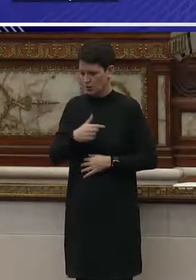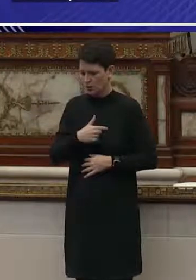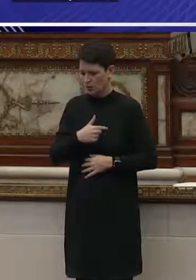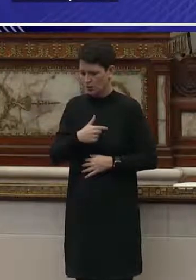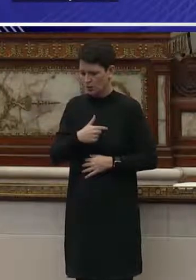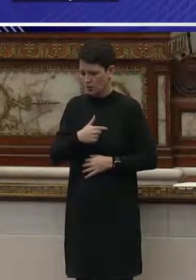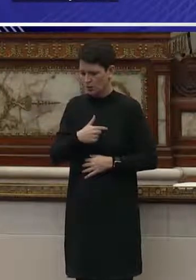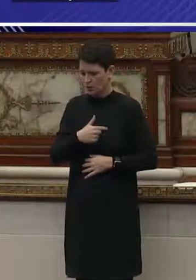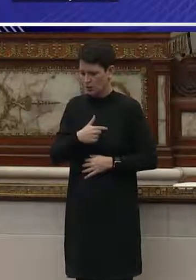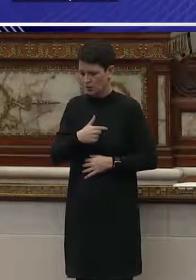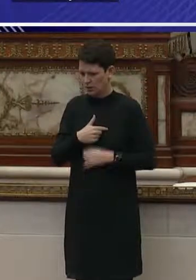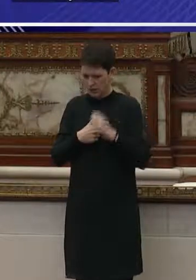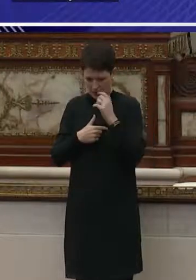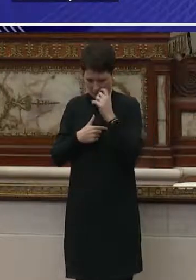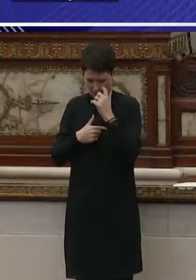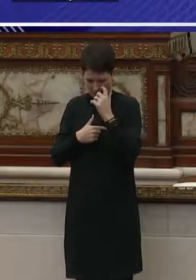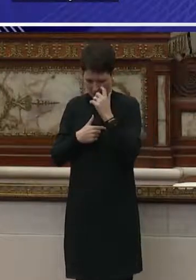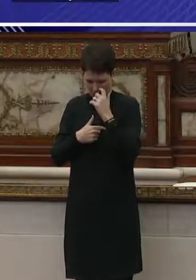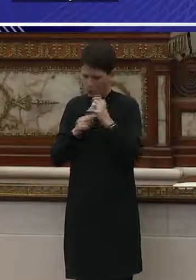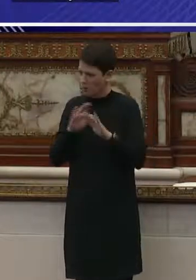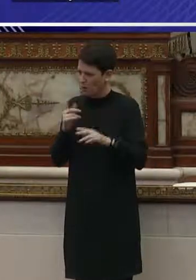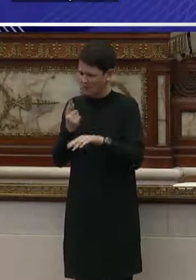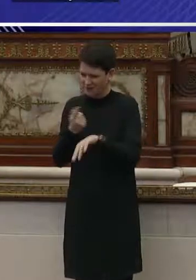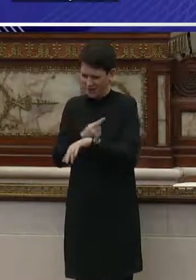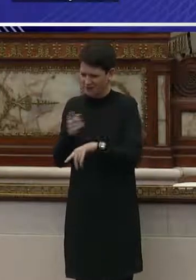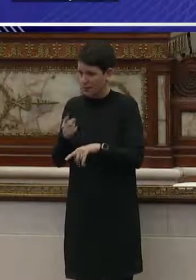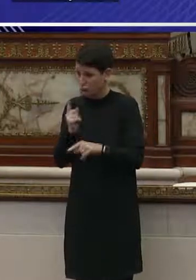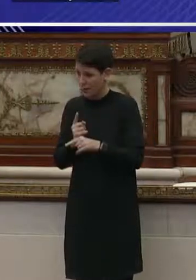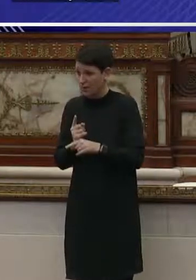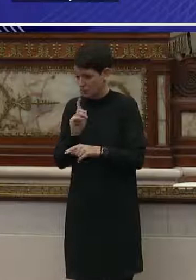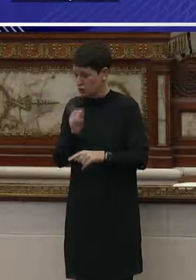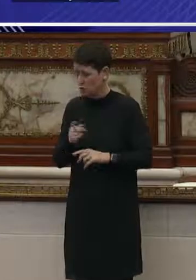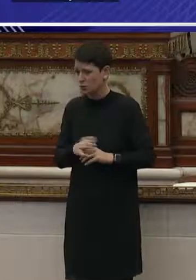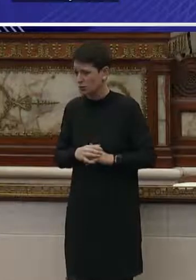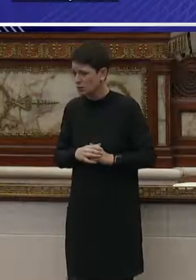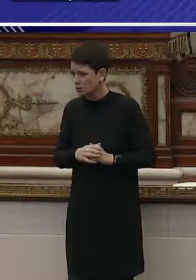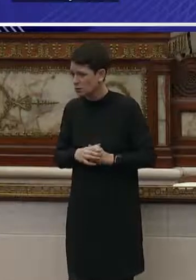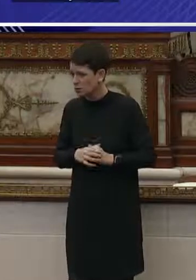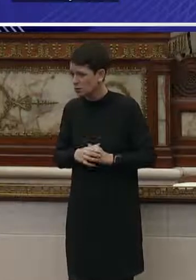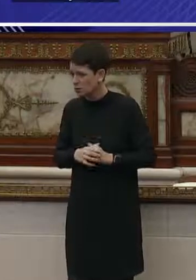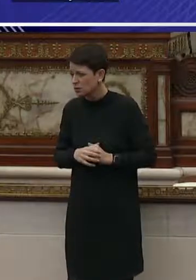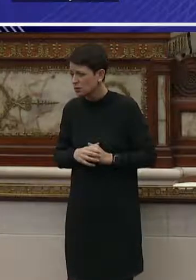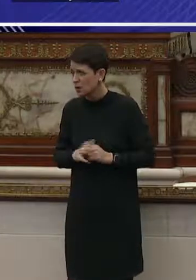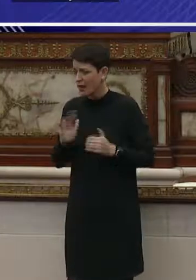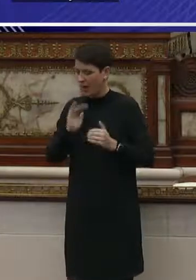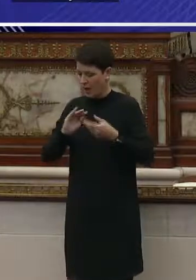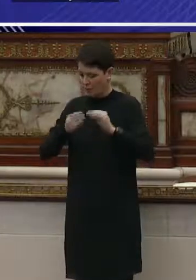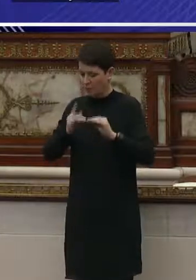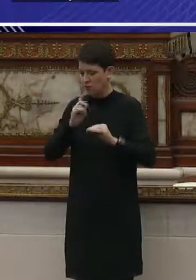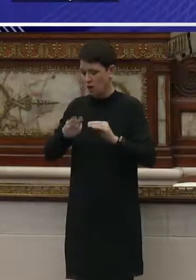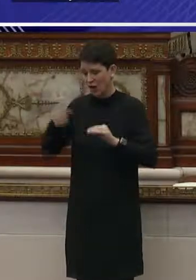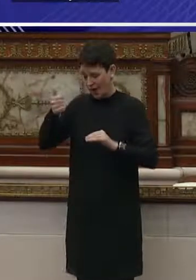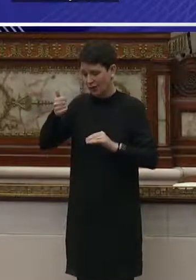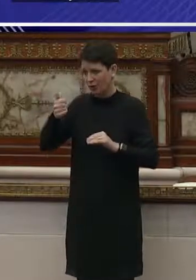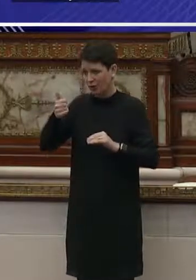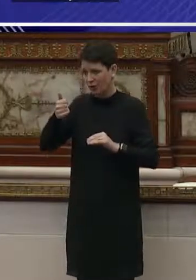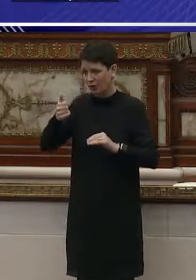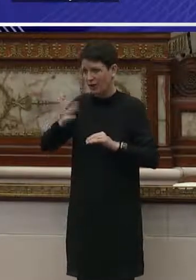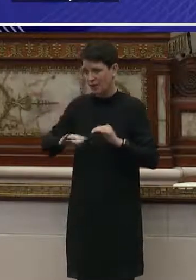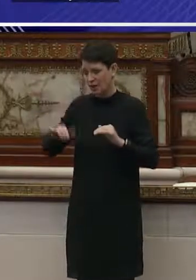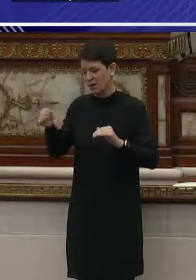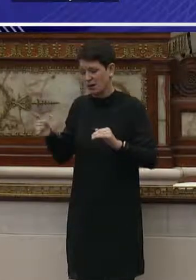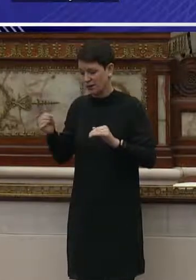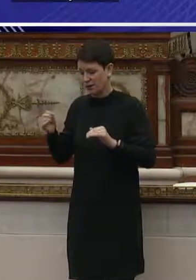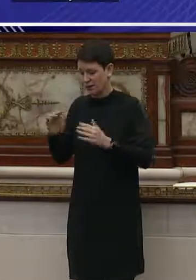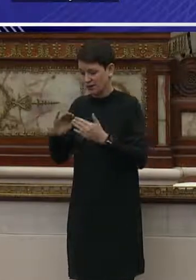vaccinate them. Is that correct? That is true. Okay. So really our numbers are higher than